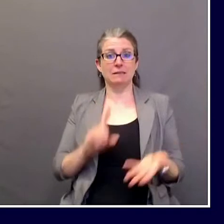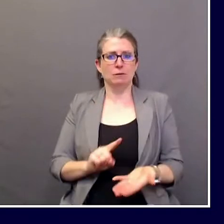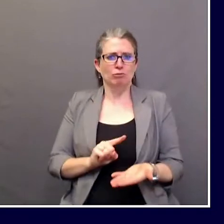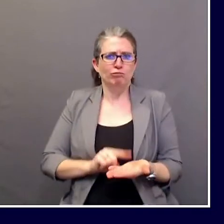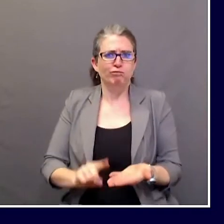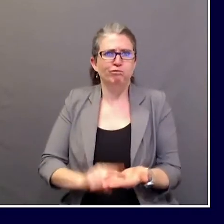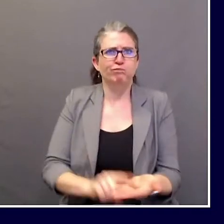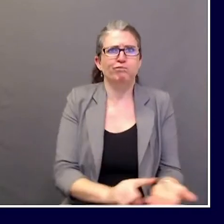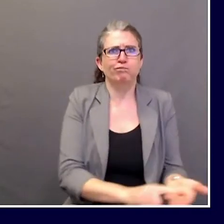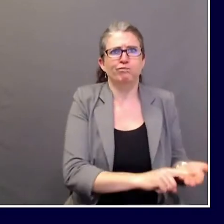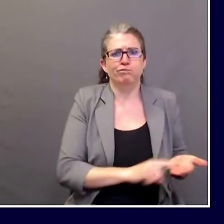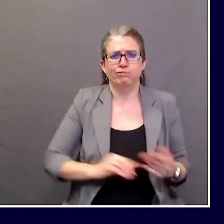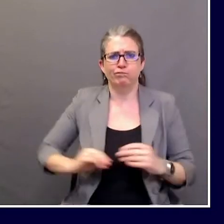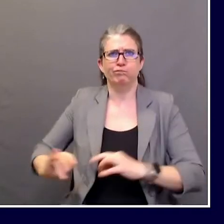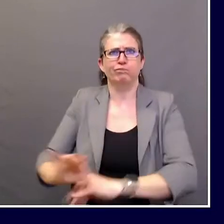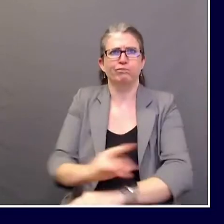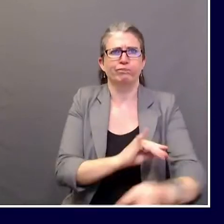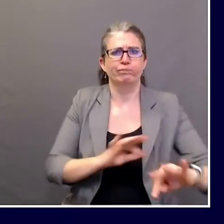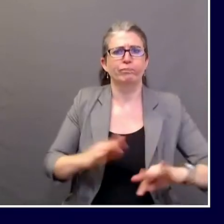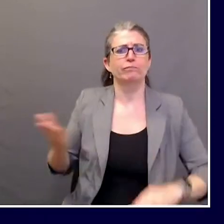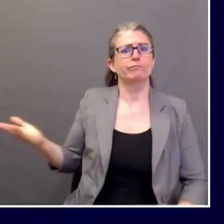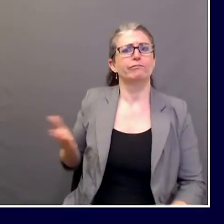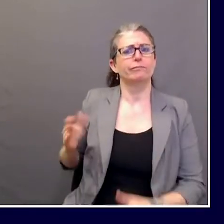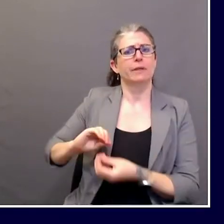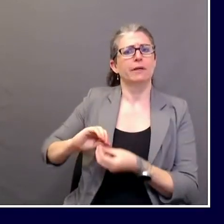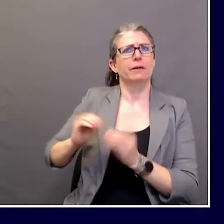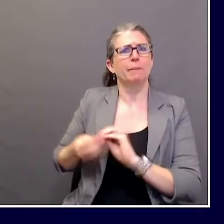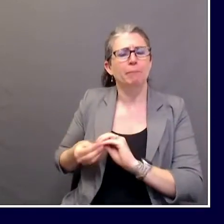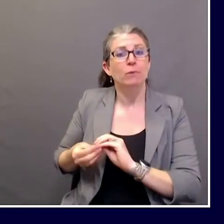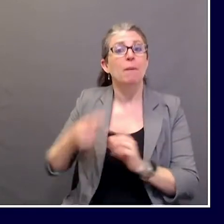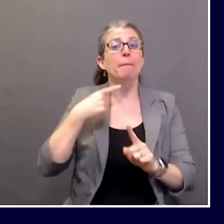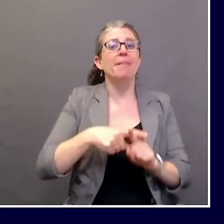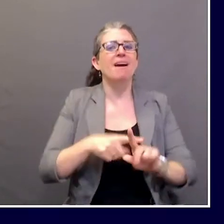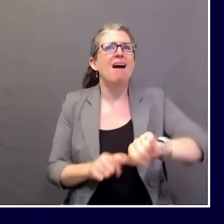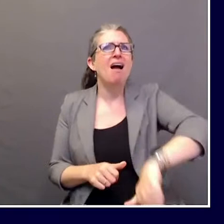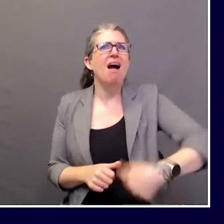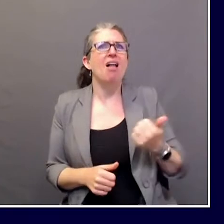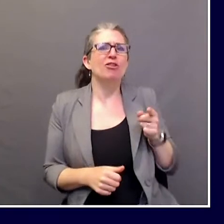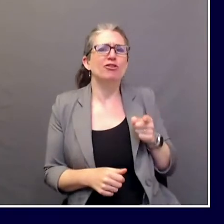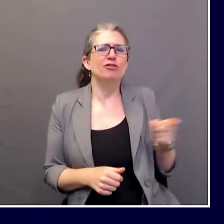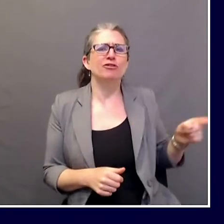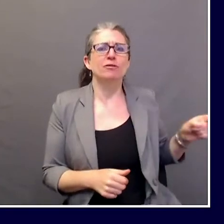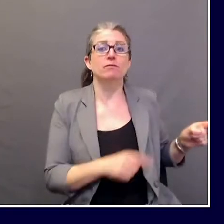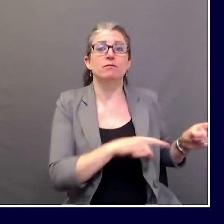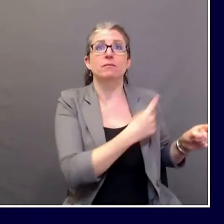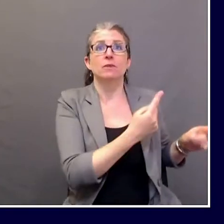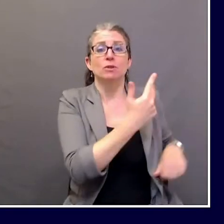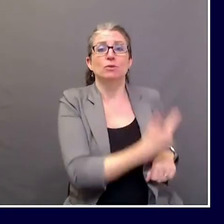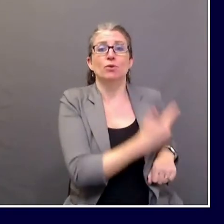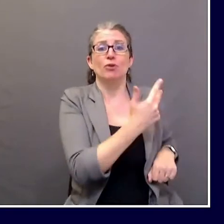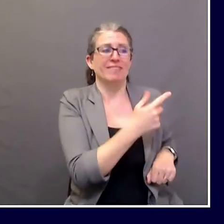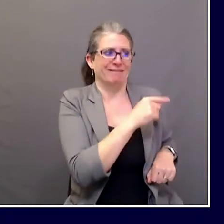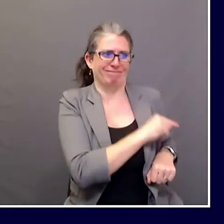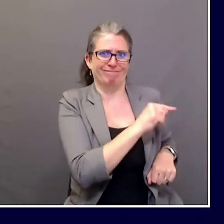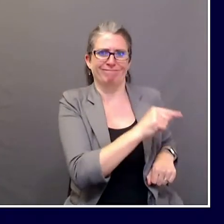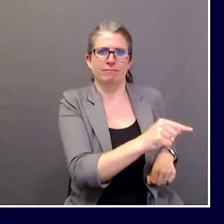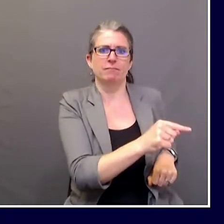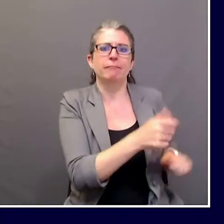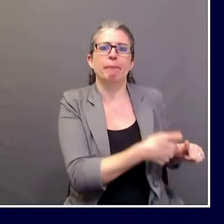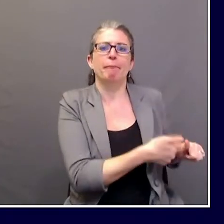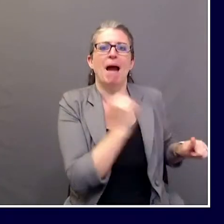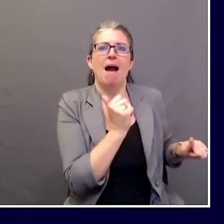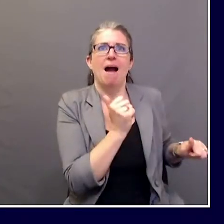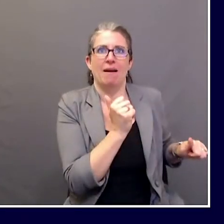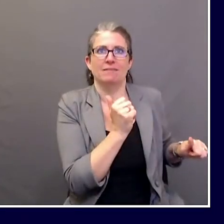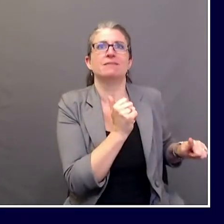and sometimes case reports that have come in the preceding days. Of those 571 new cases that